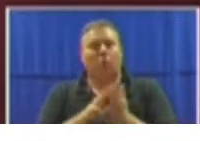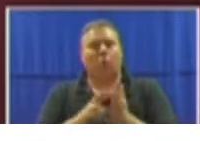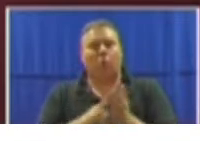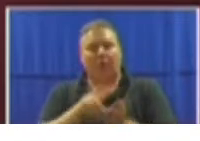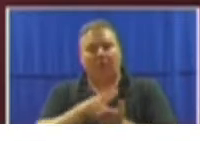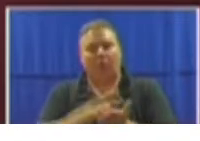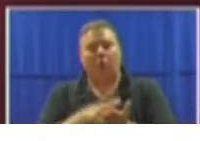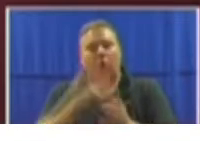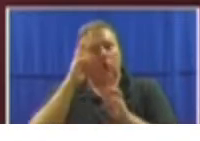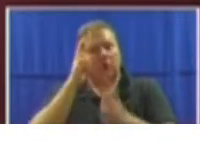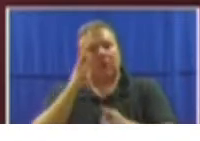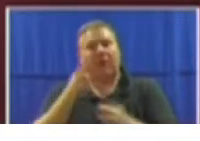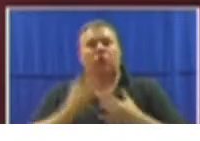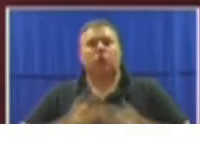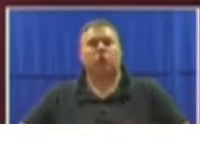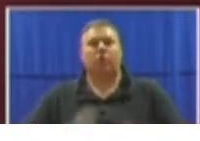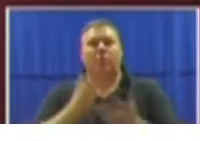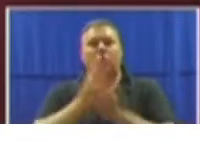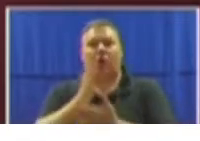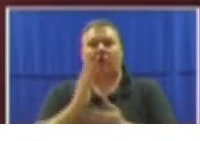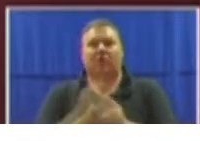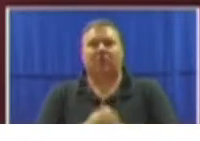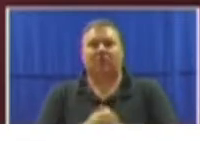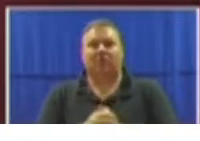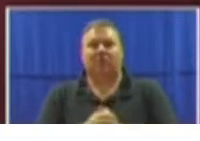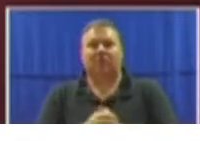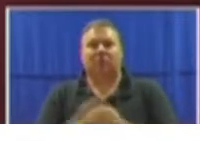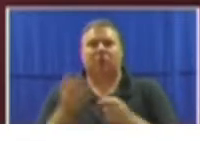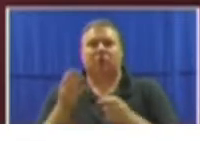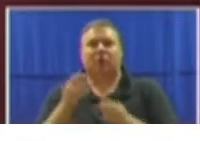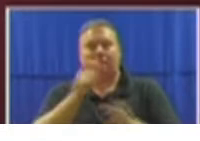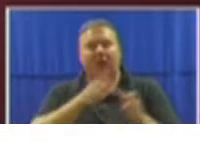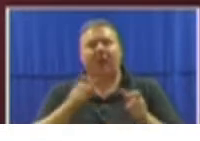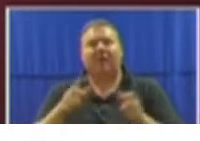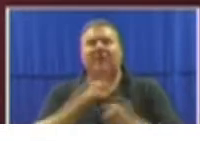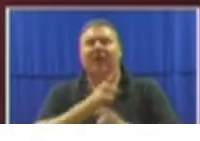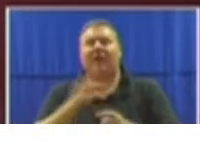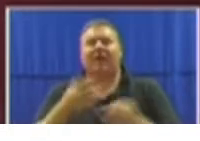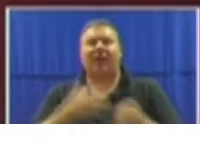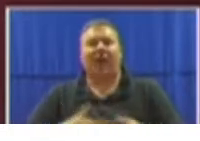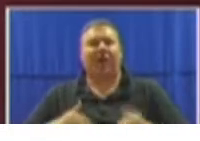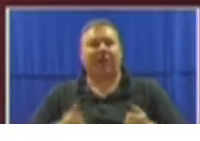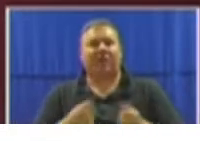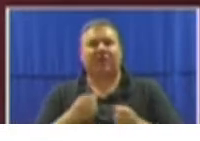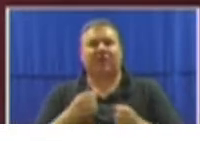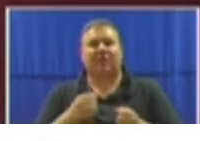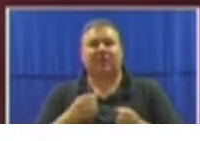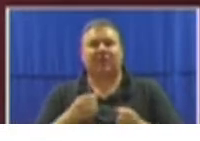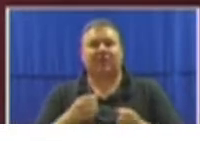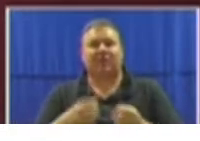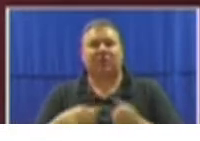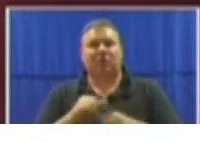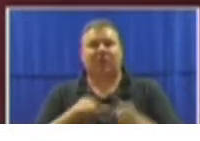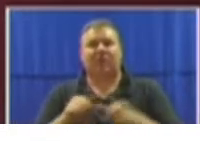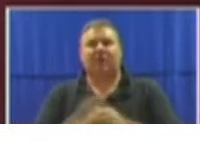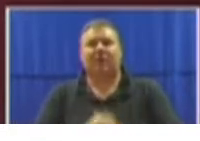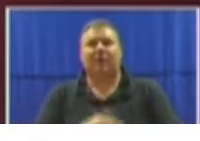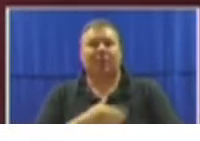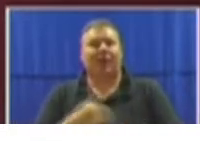for human rights, which are pillars of any healthy society." Close quote. Madam Speaker,